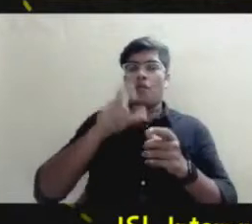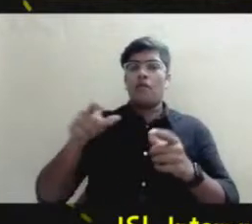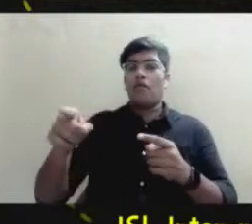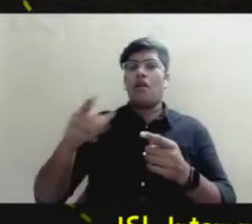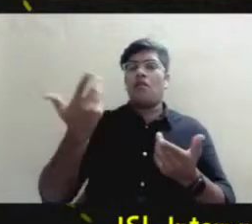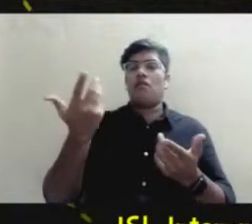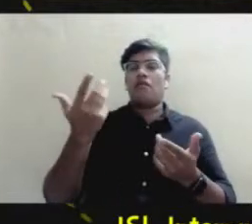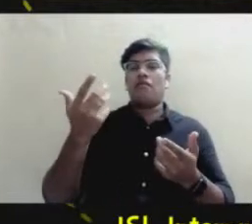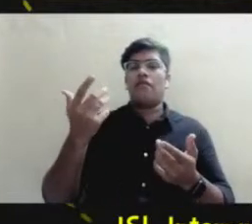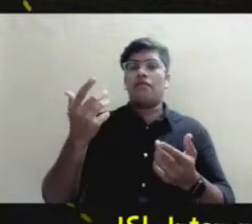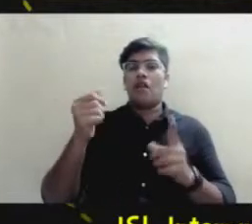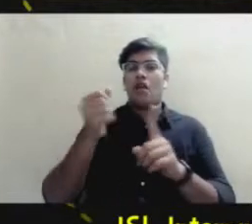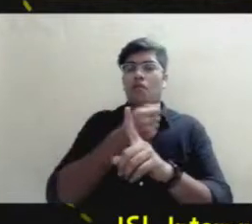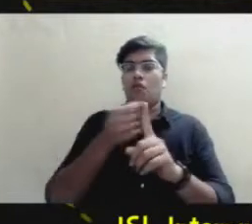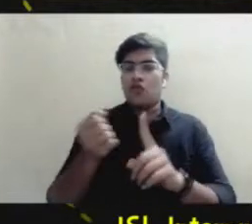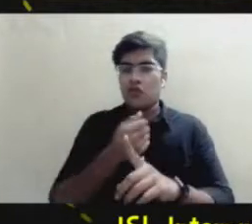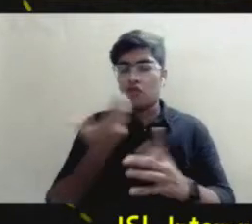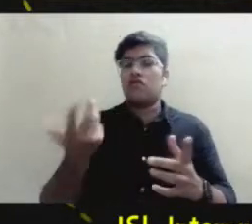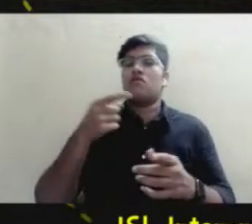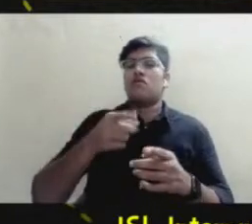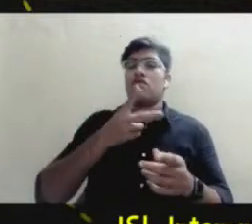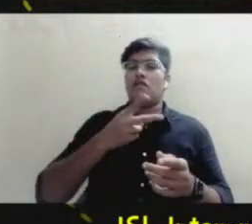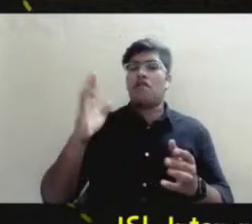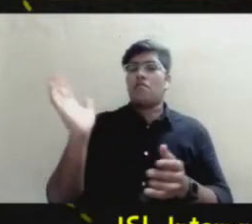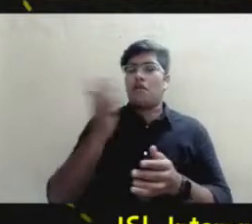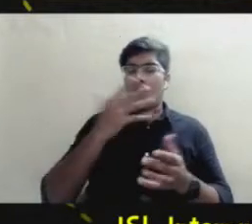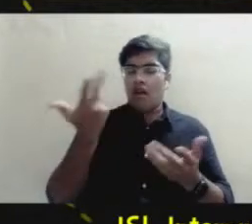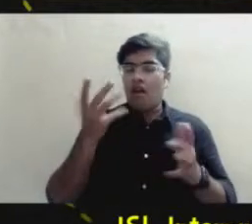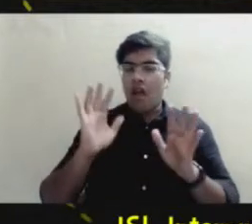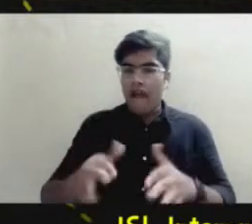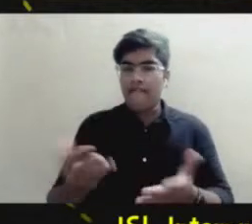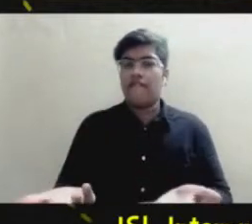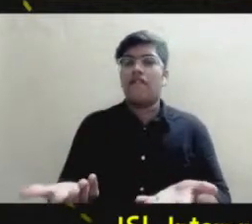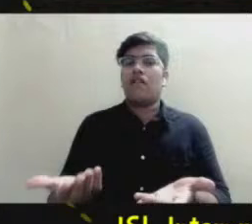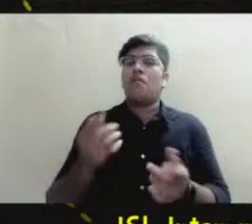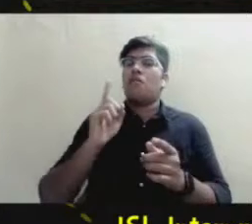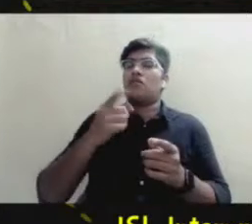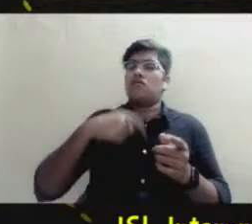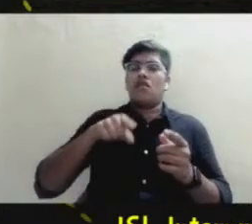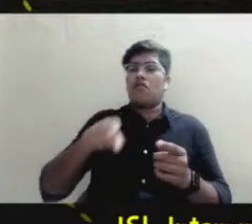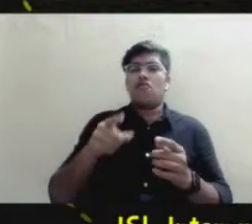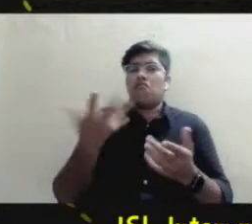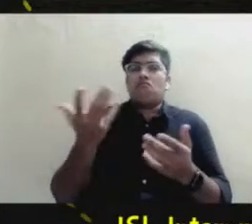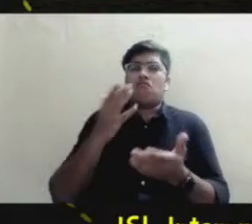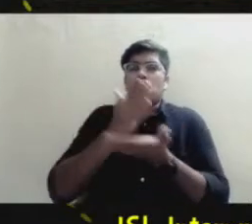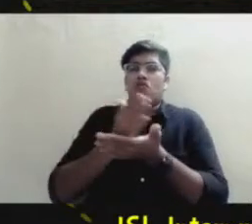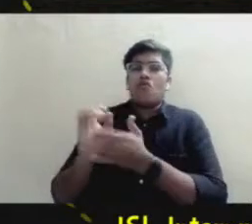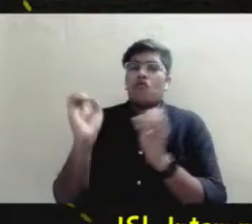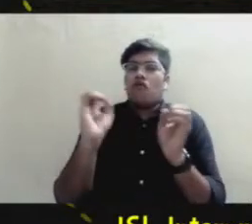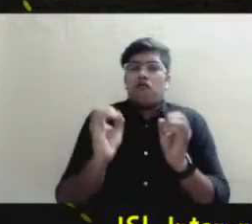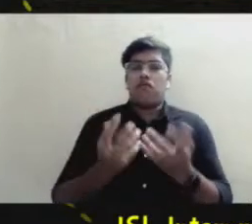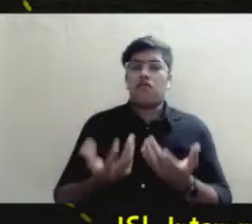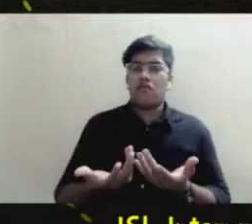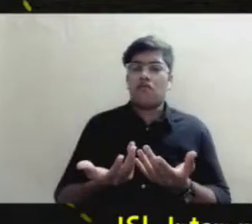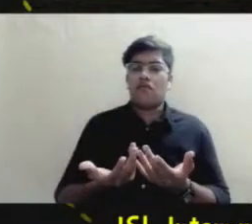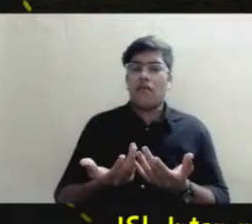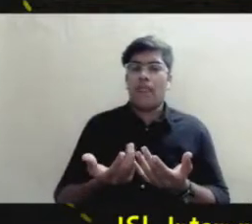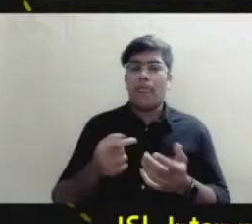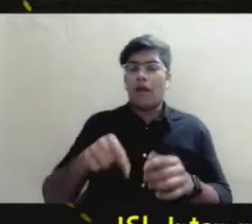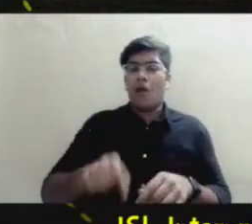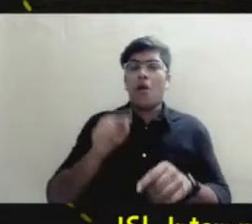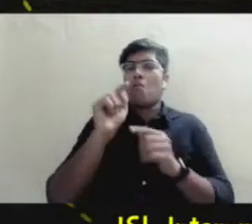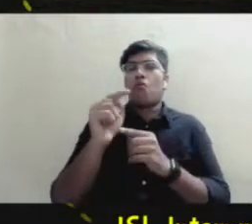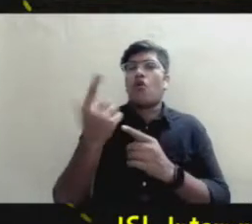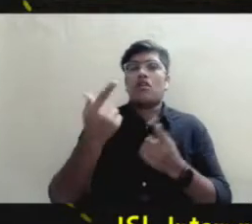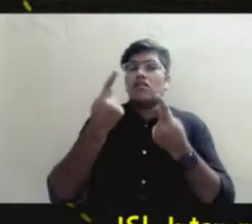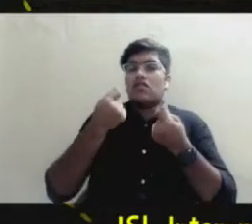we censoring all of that or trying? I think there is really no point in trying censorship of this